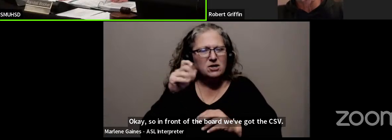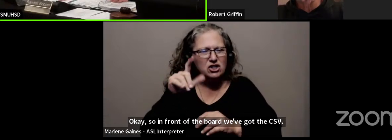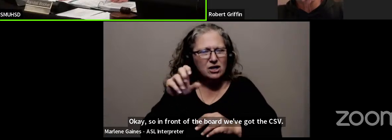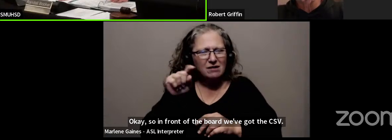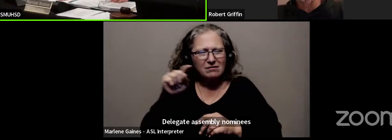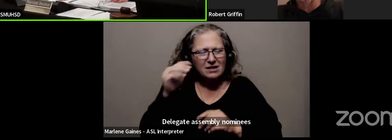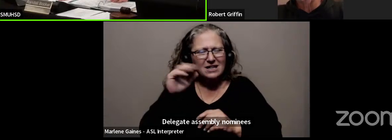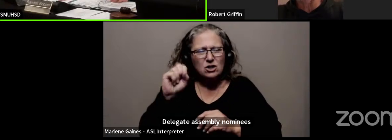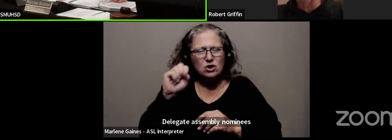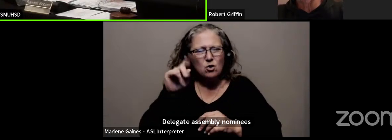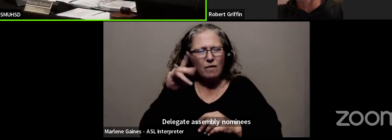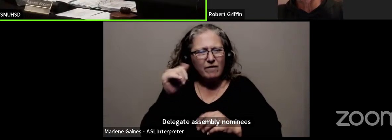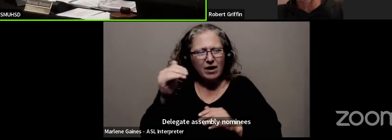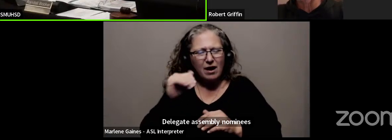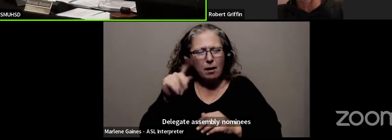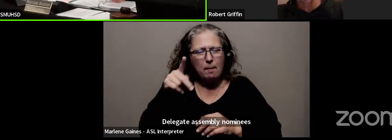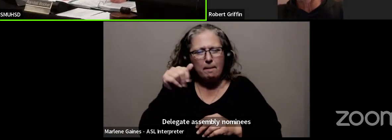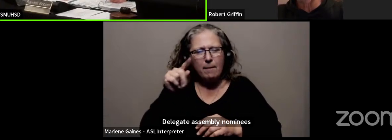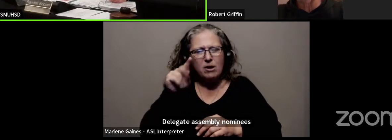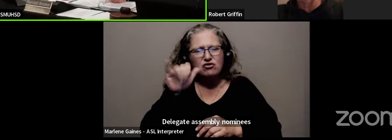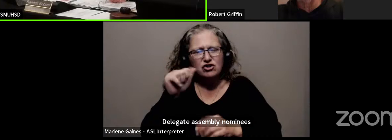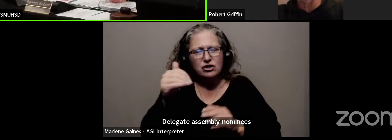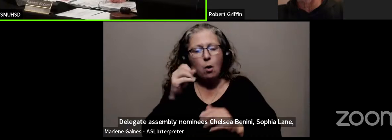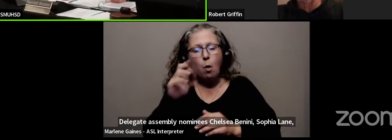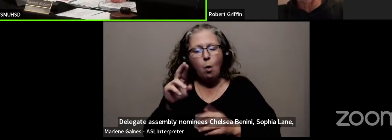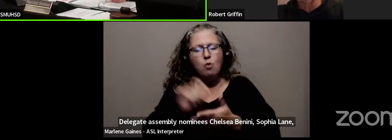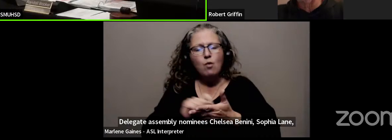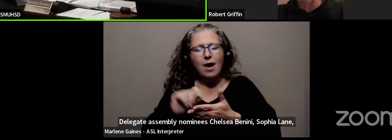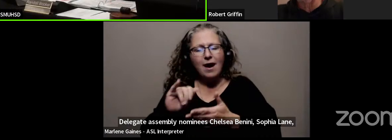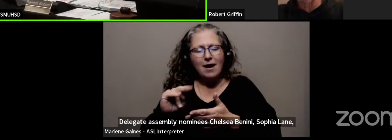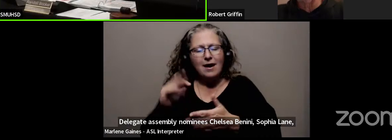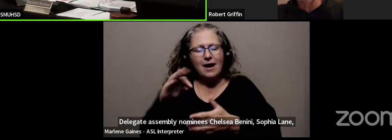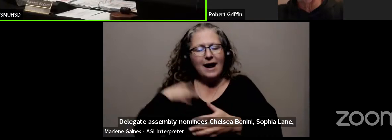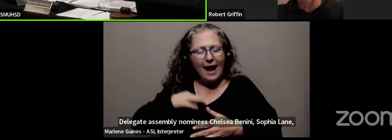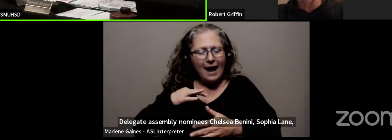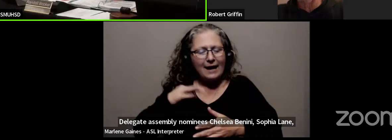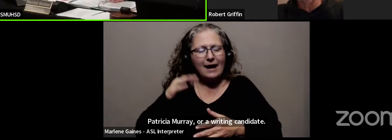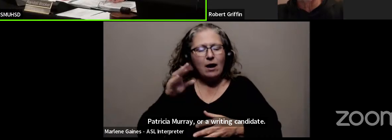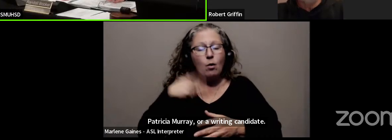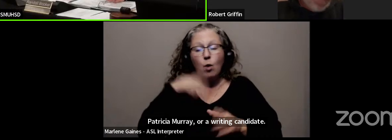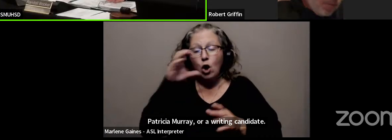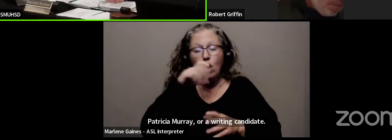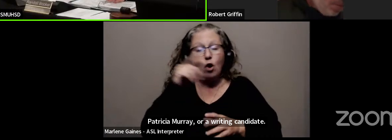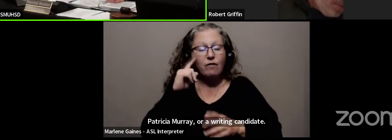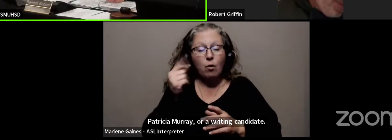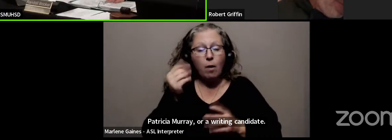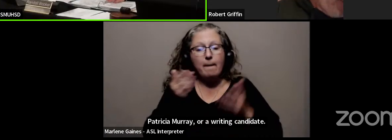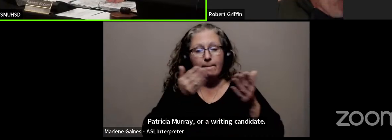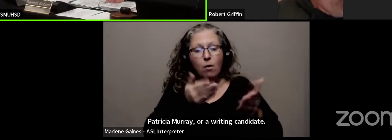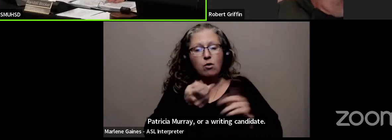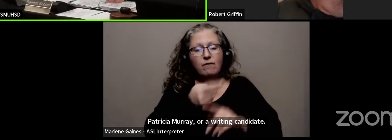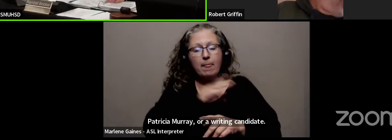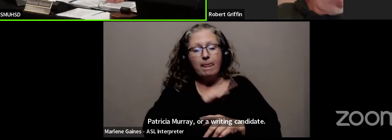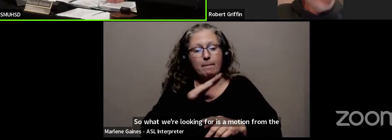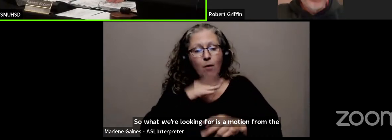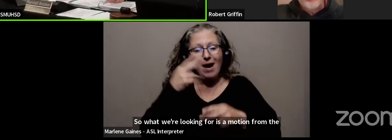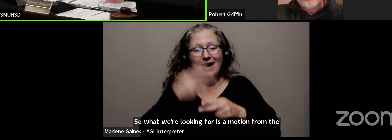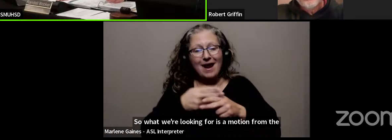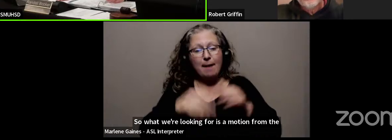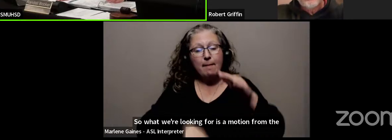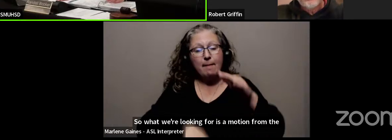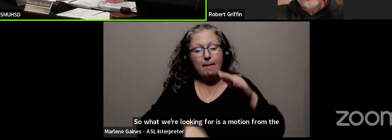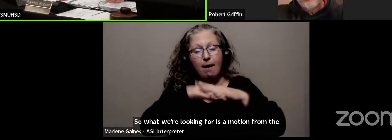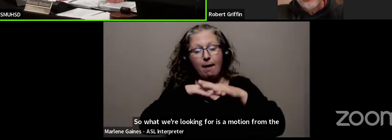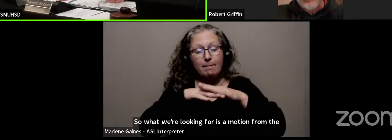Lane, Patricia Murray, or a write-in candidate. So what we're looking for is a motion from the board naming up